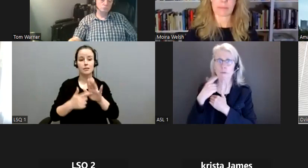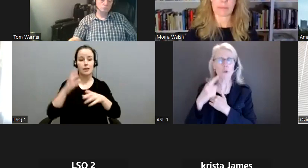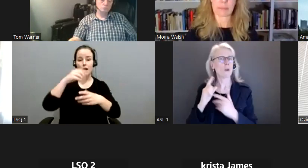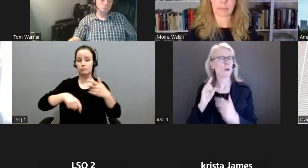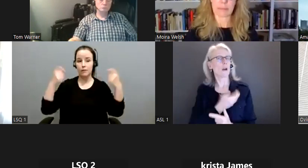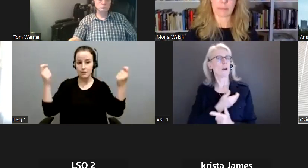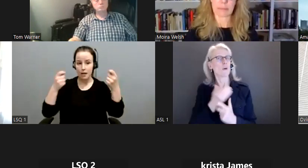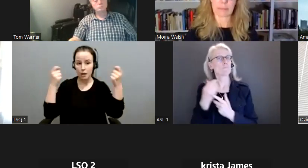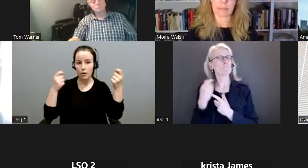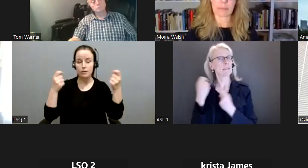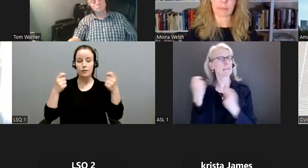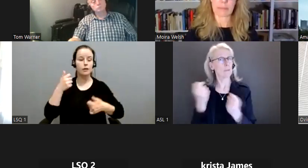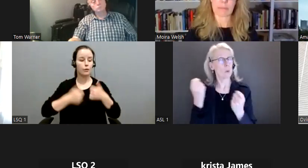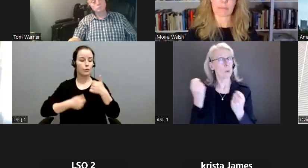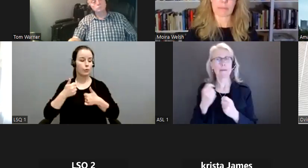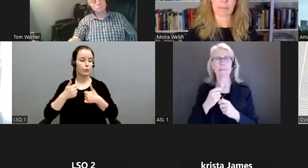hereditary